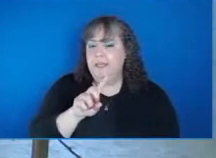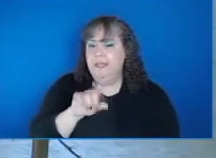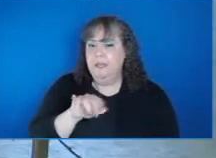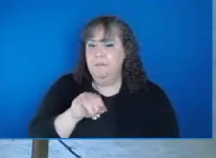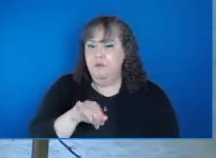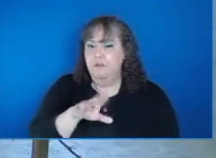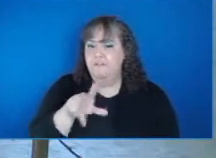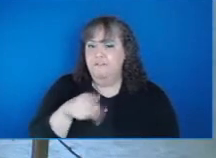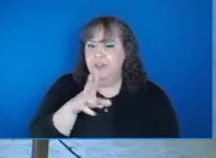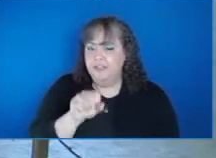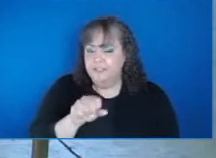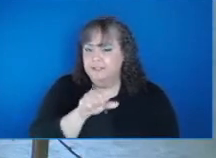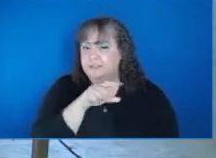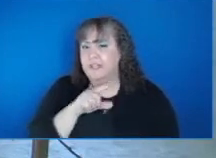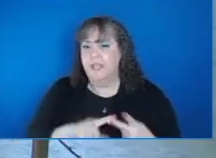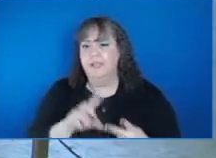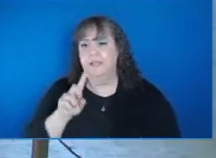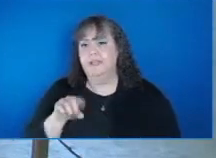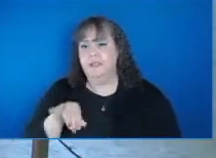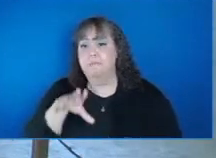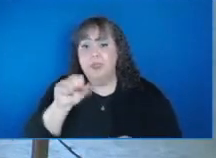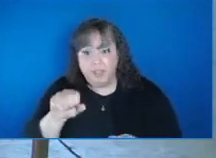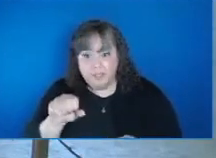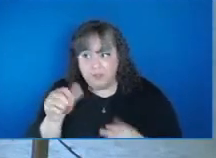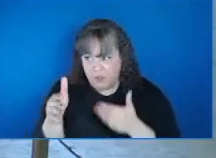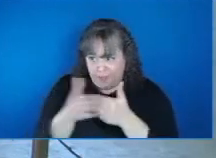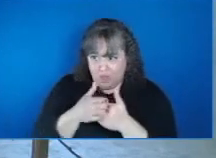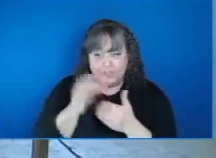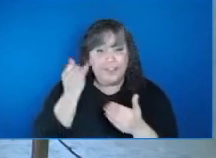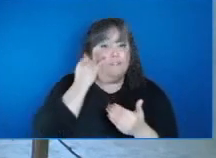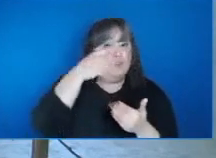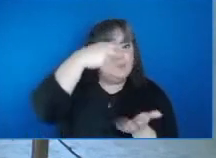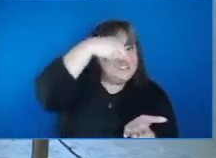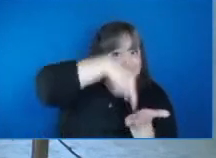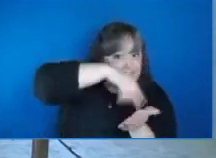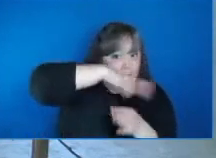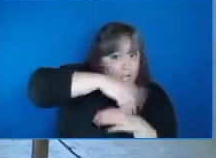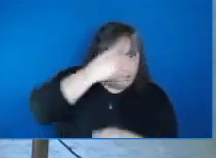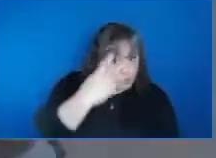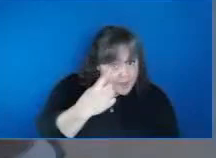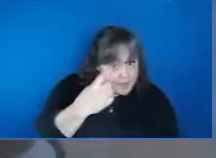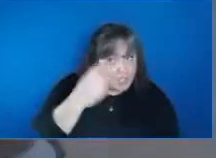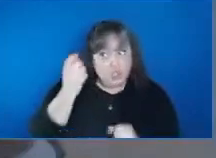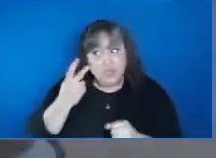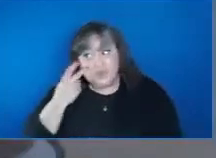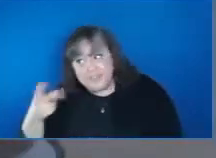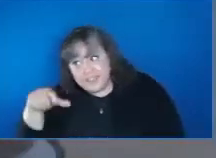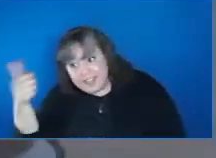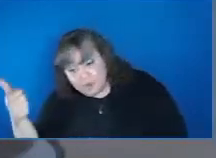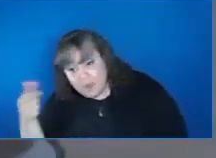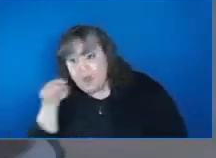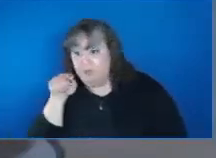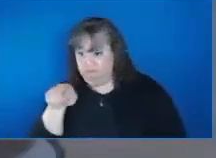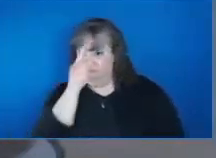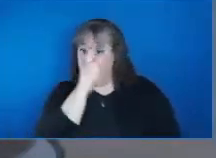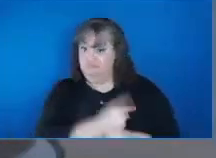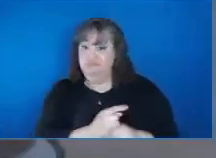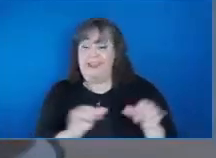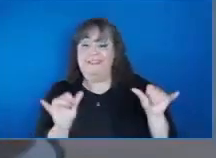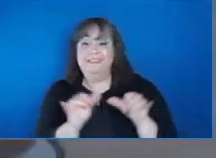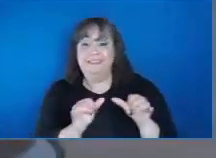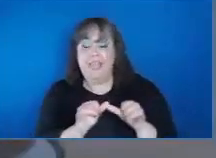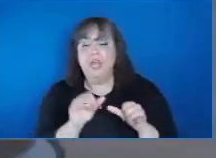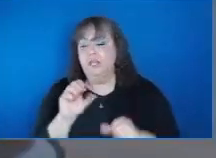able to see the other? Yeah. That models to scale. Okay. And so this is the right scale for how it should be.